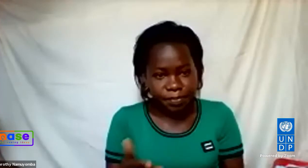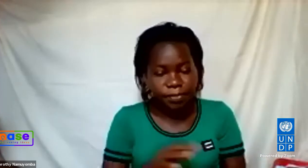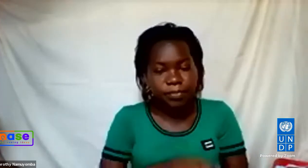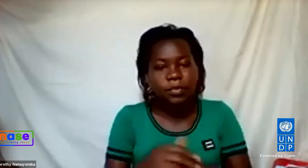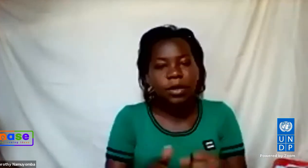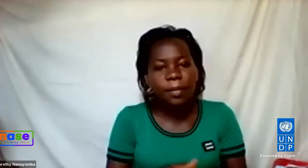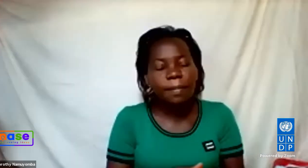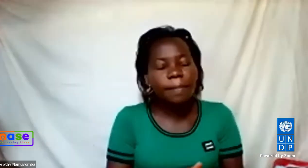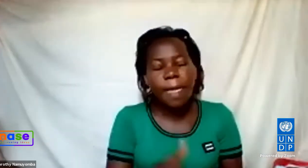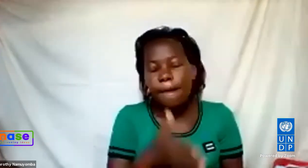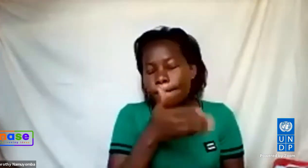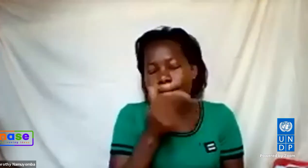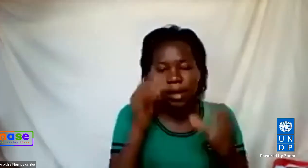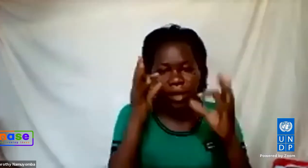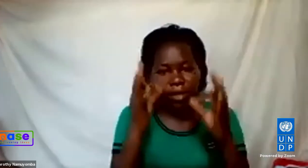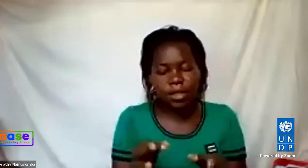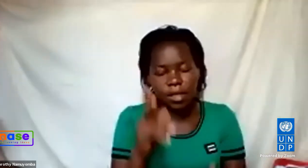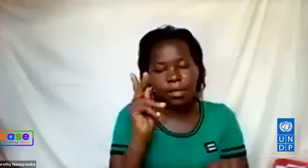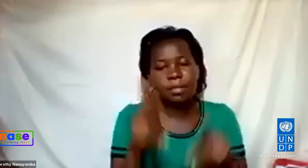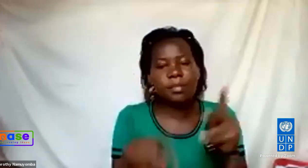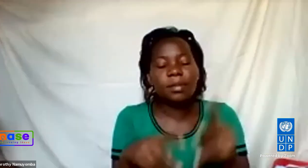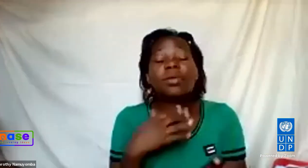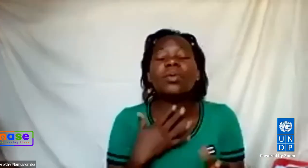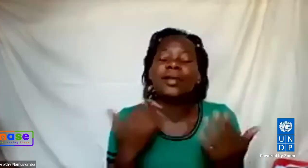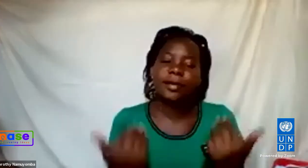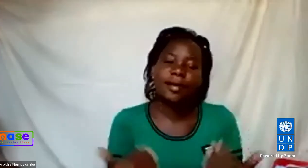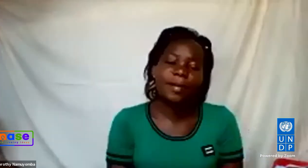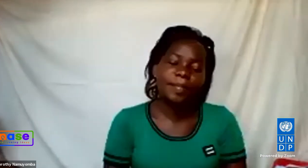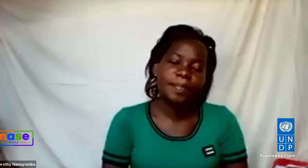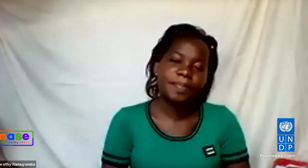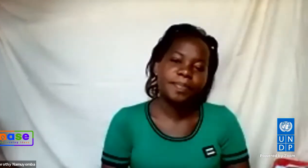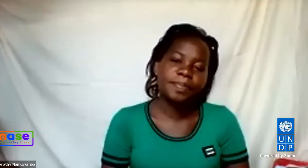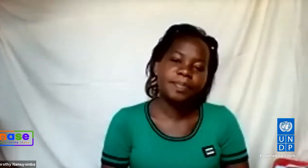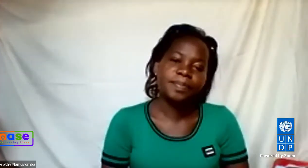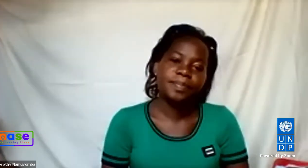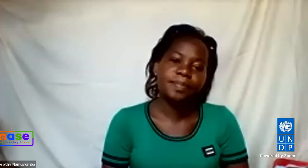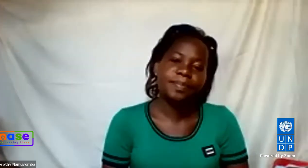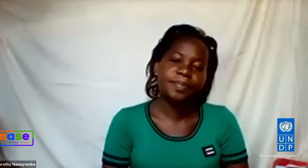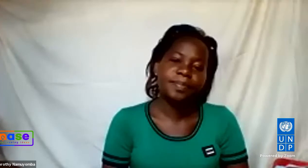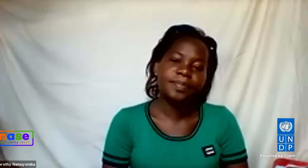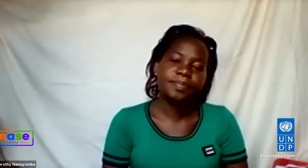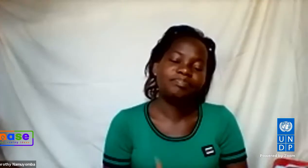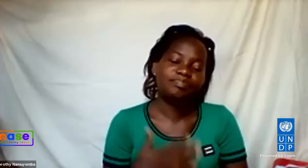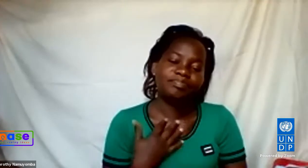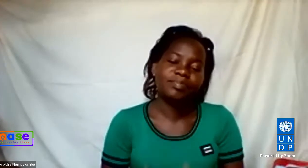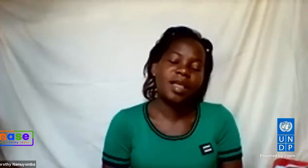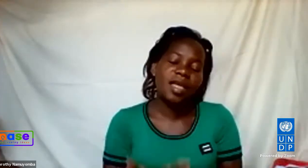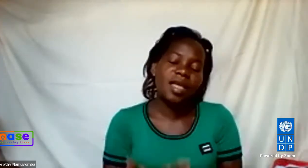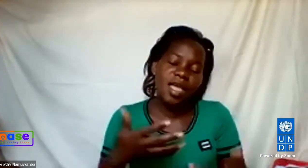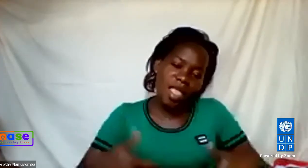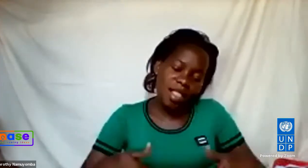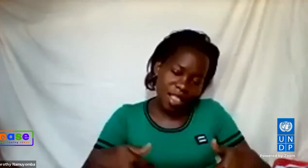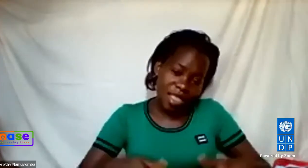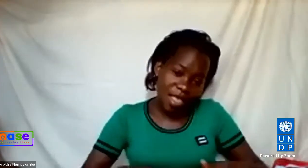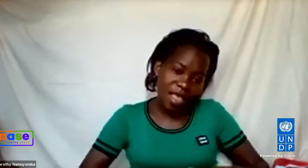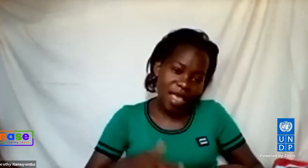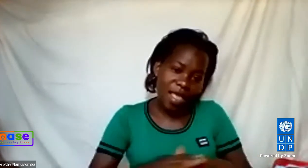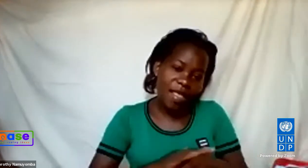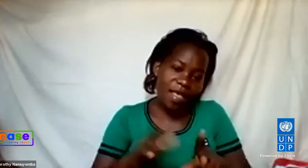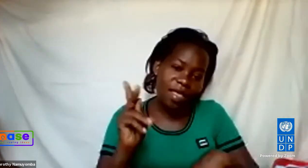that people need as of now. So that's what I urge the young entrepreneurs. Make yourself